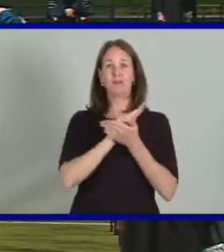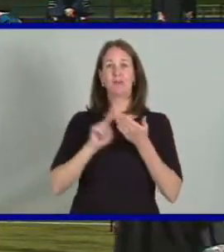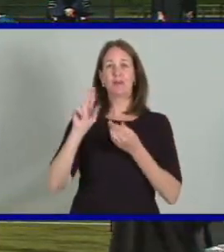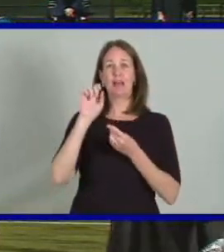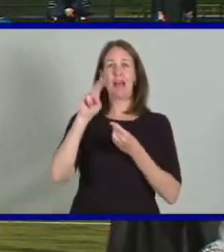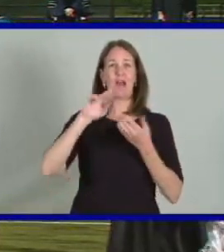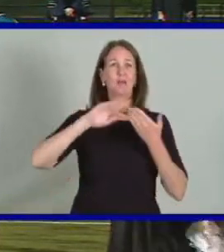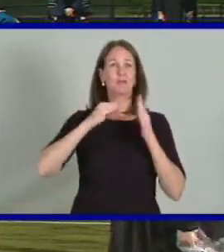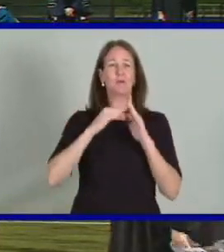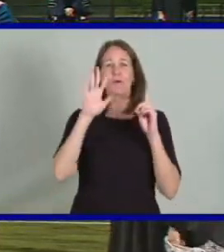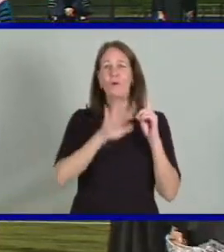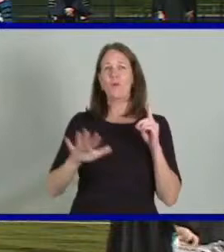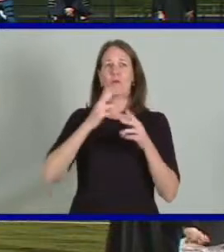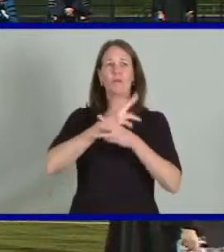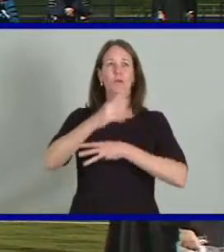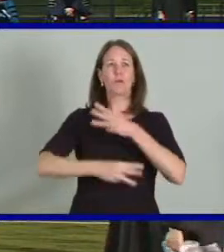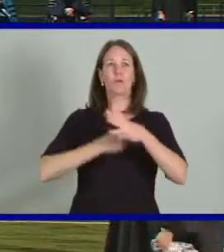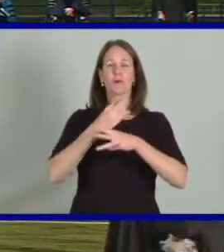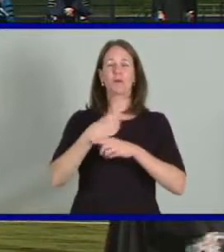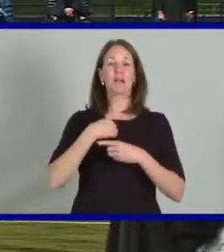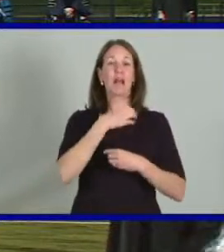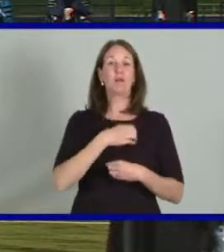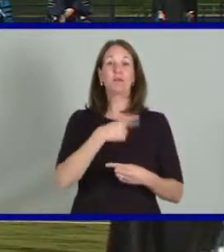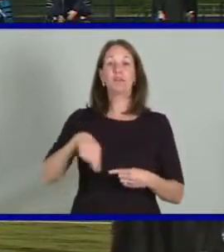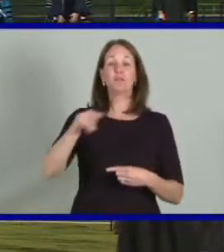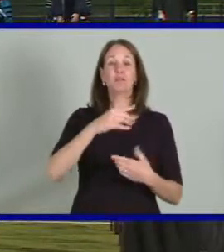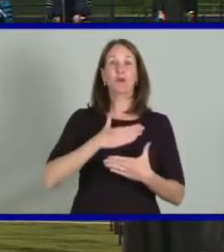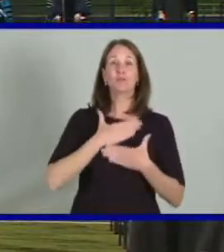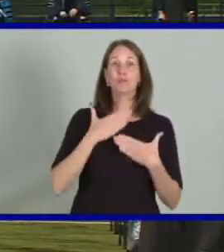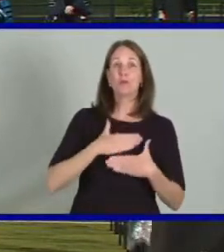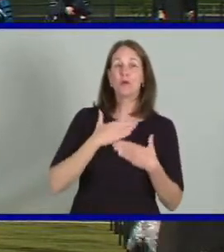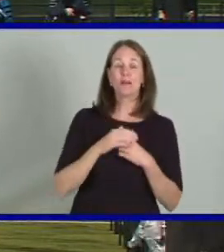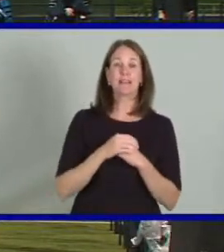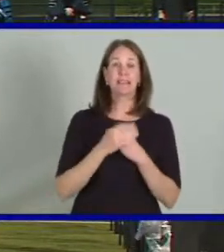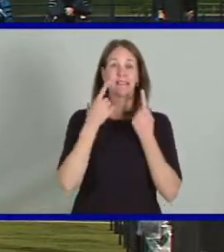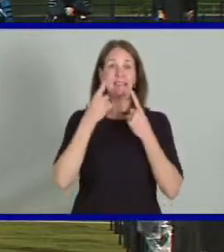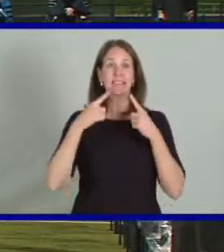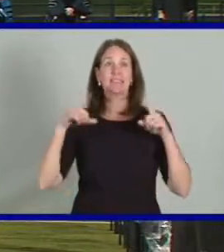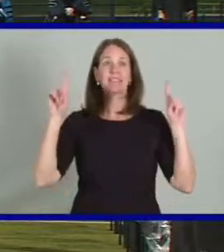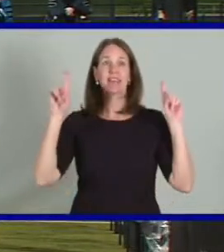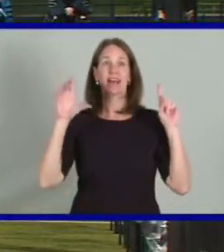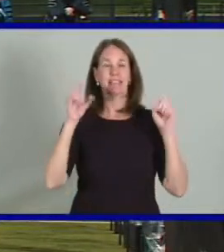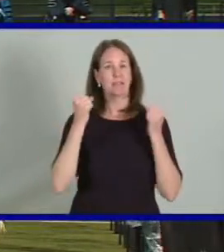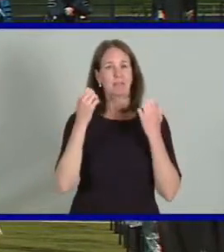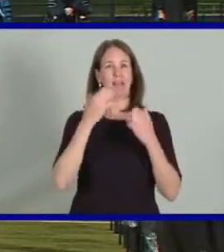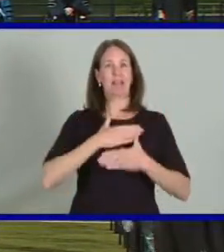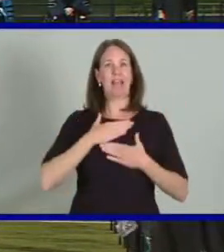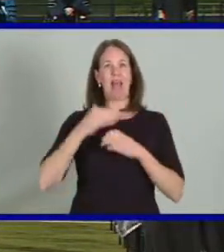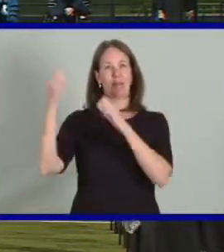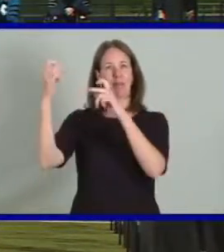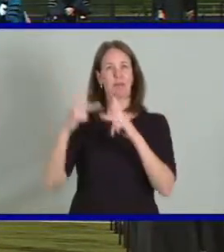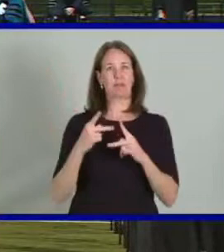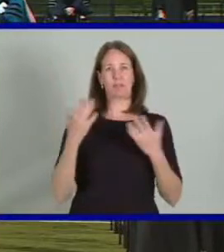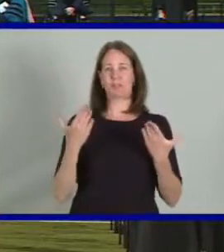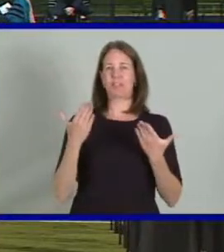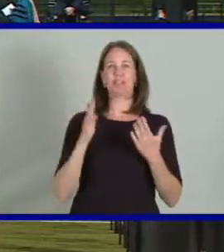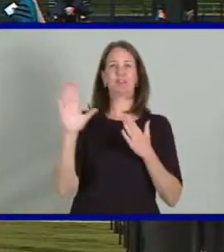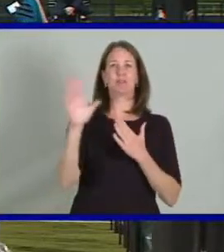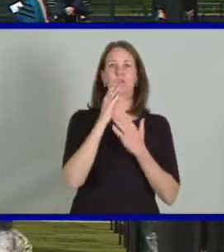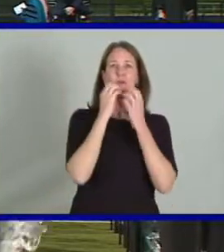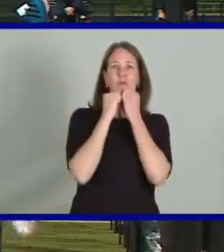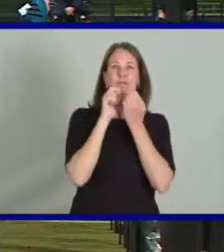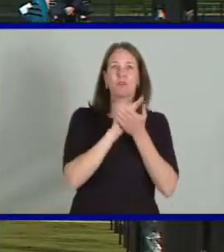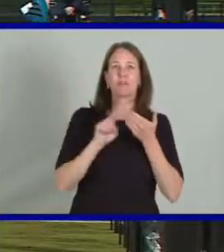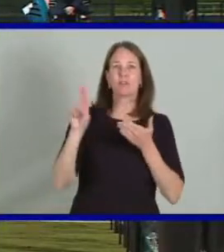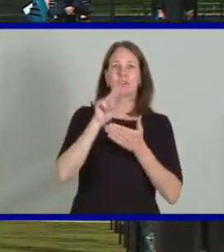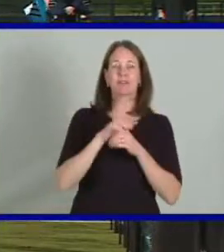community everywhere, I wish you joy, much success, and many happy returns to your alma mater. Thank you for